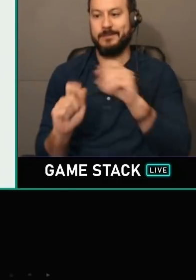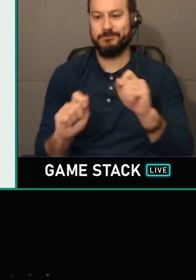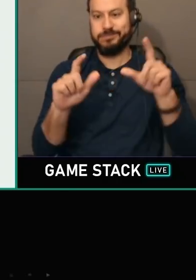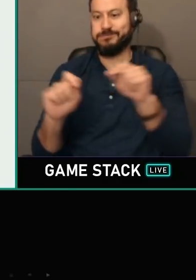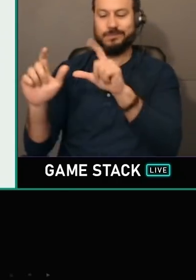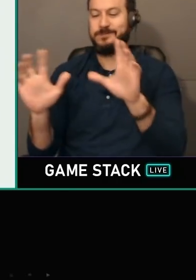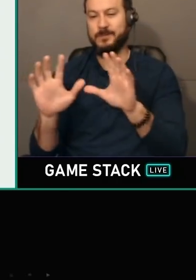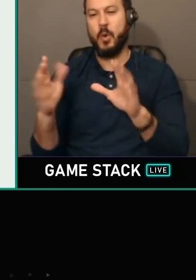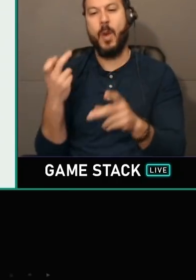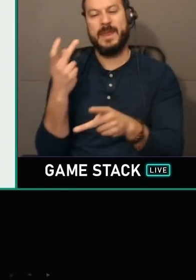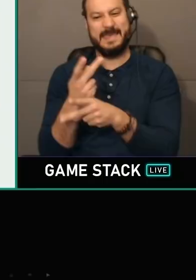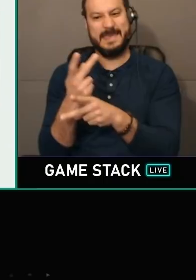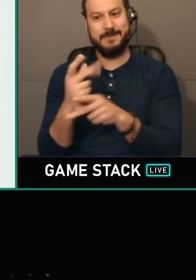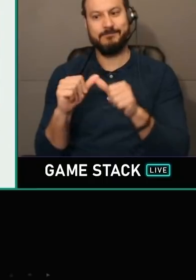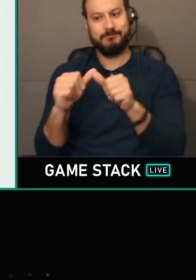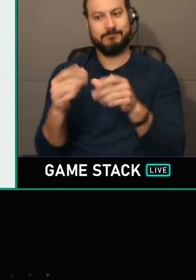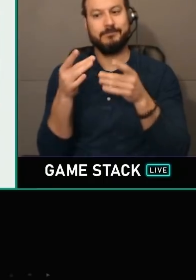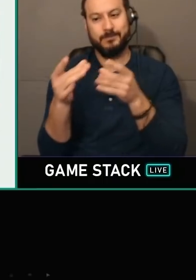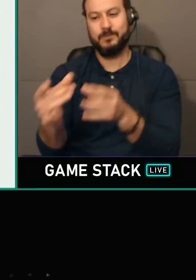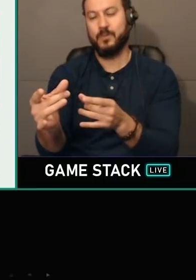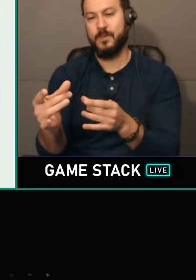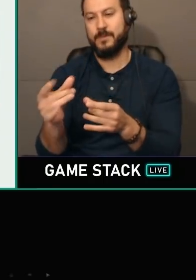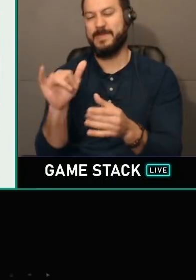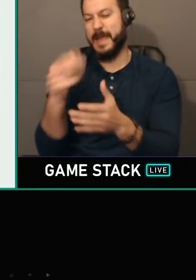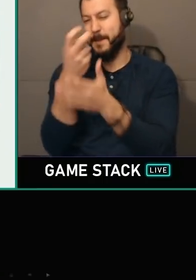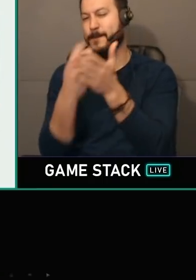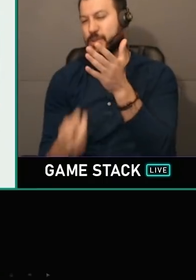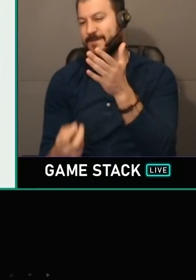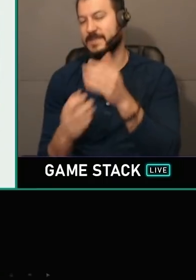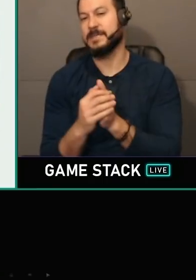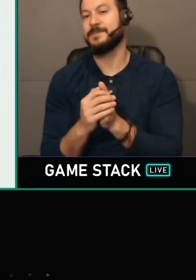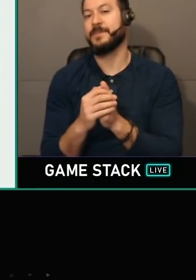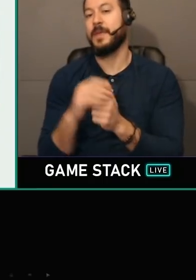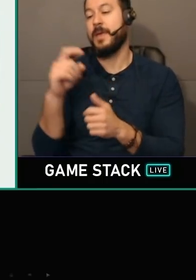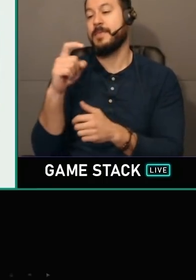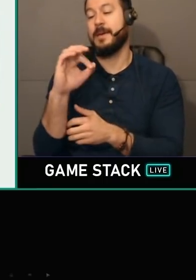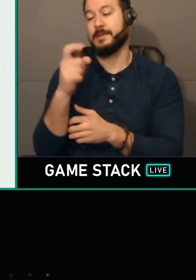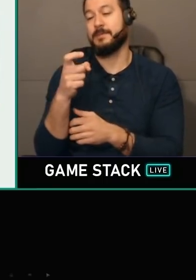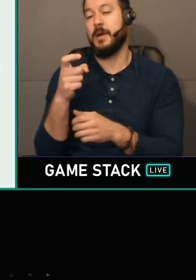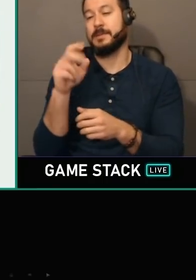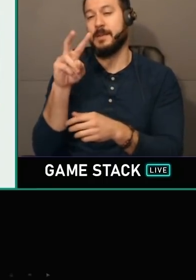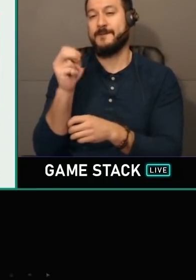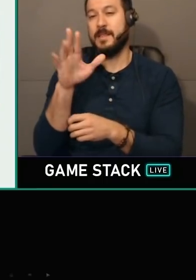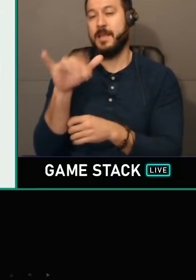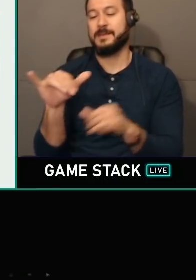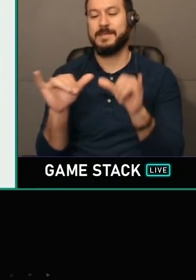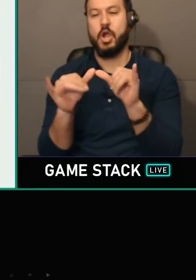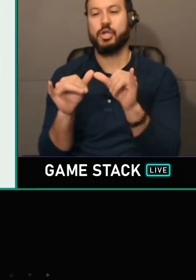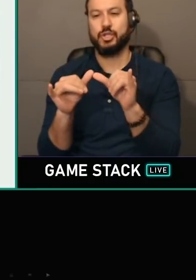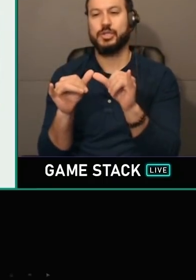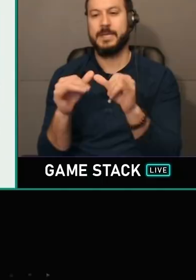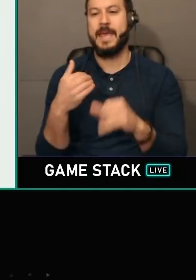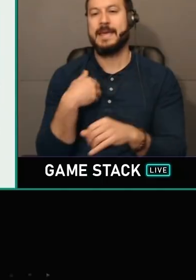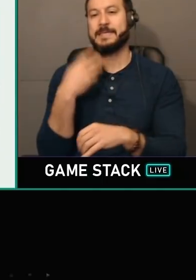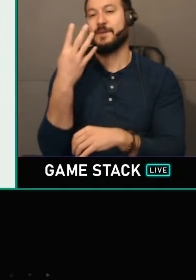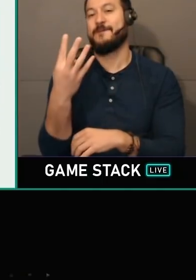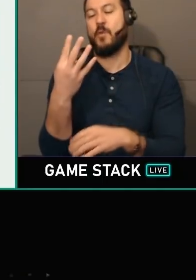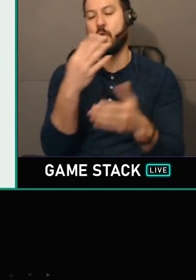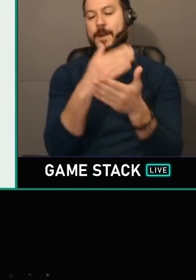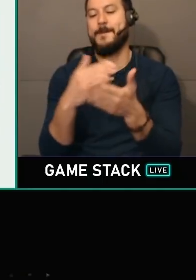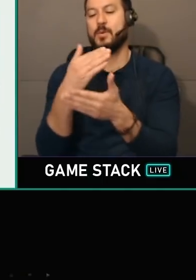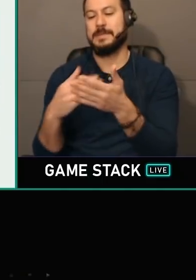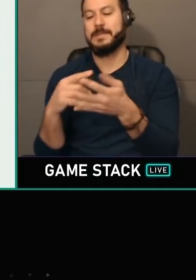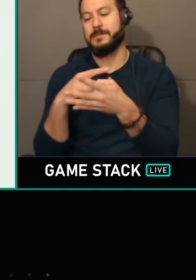that immersiveness. So the Xbox Velocity architecture consists of four components: